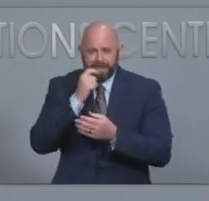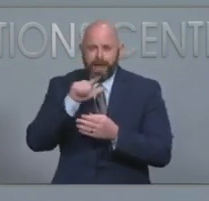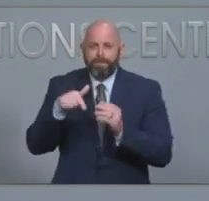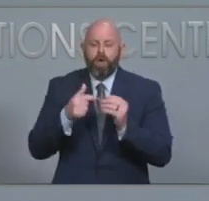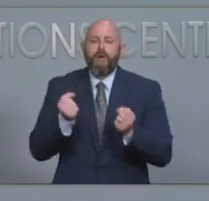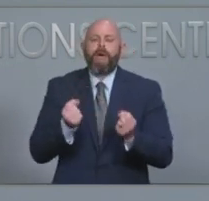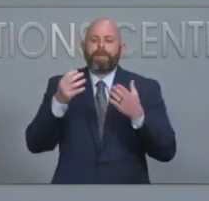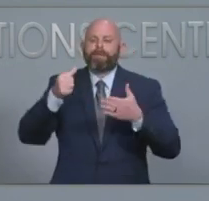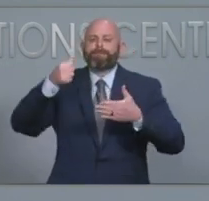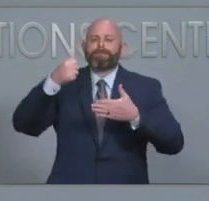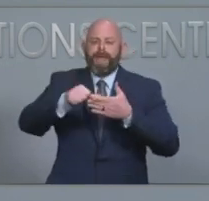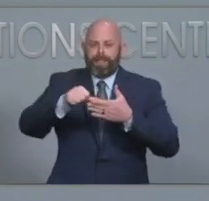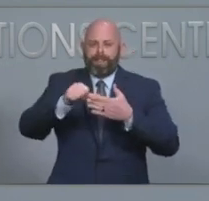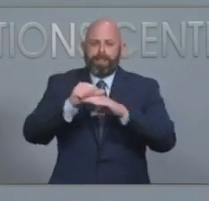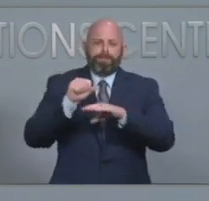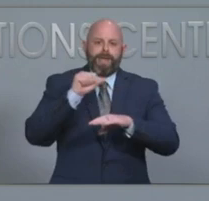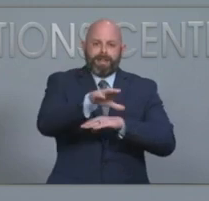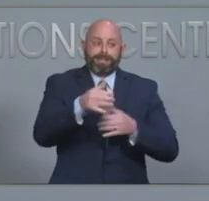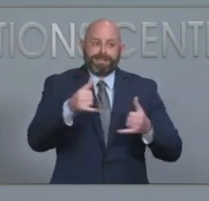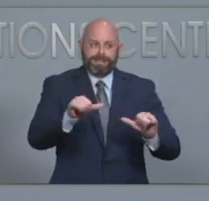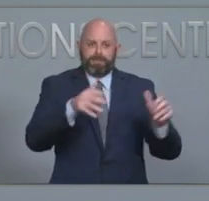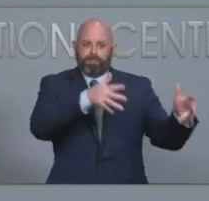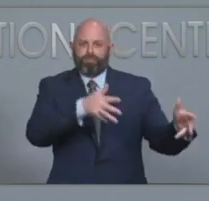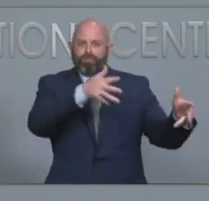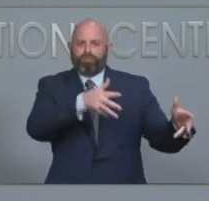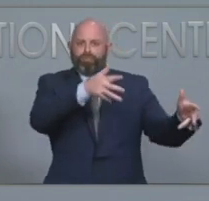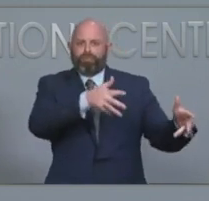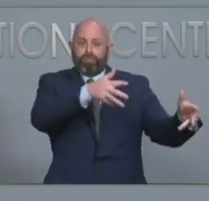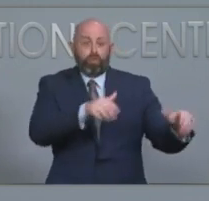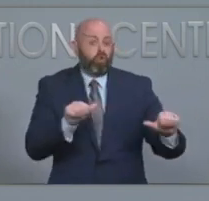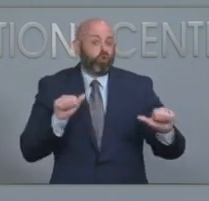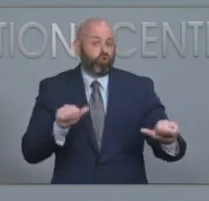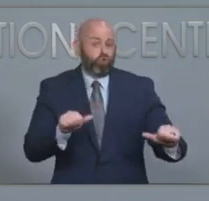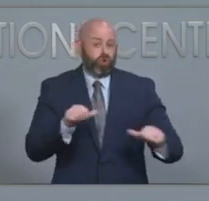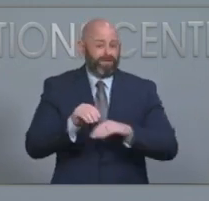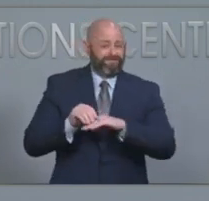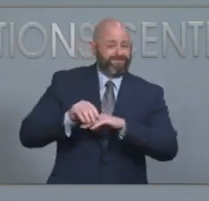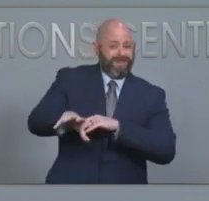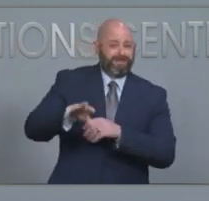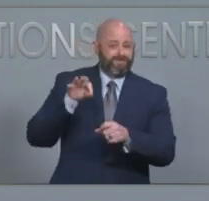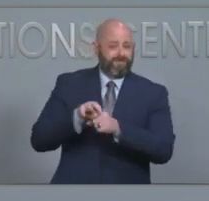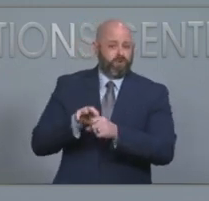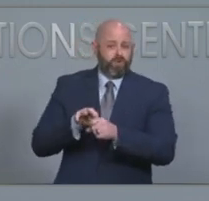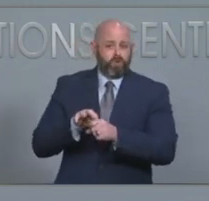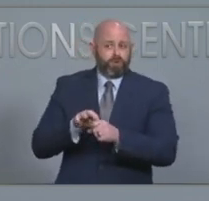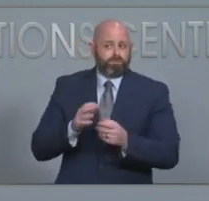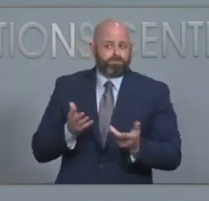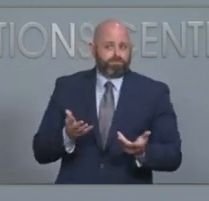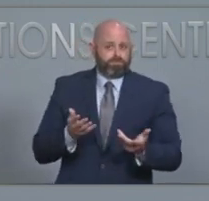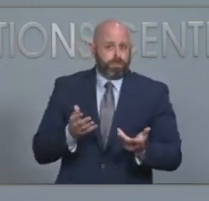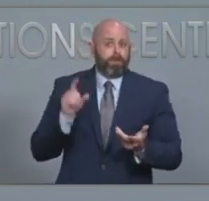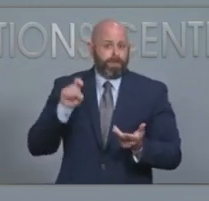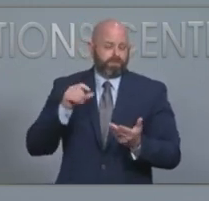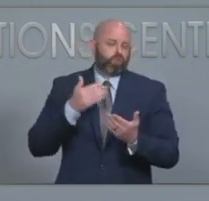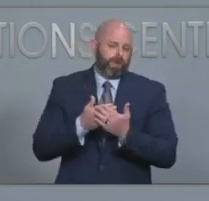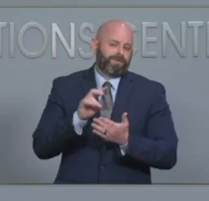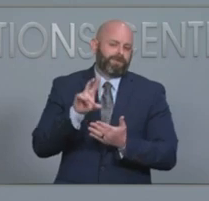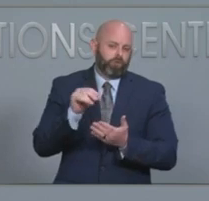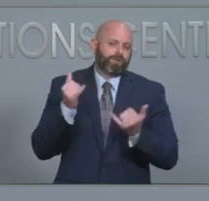outstanding mail-in ballots? The ballots that could be at risk of not being counted if they're not in by 7:30